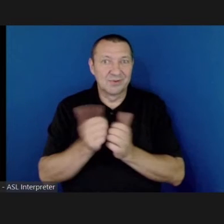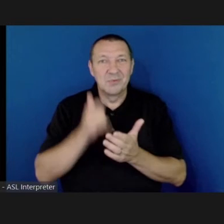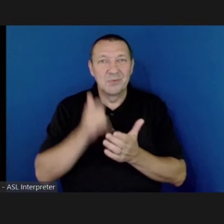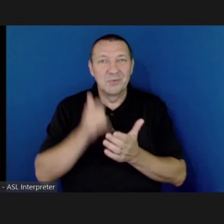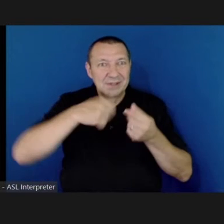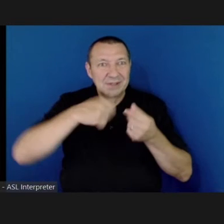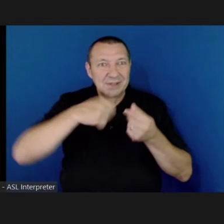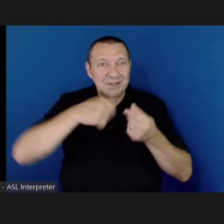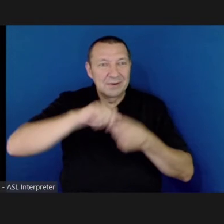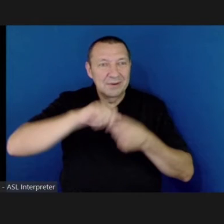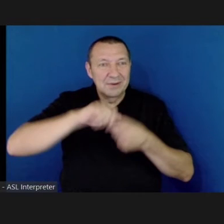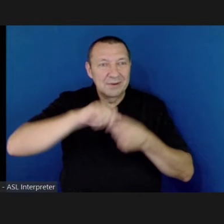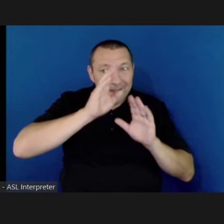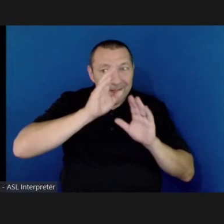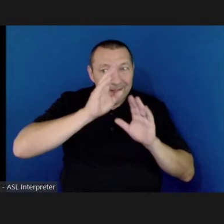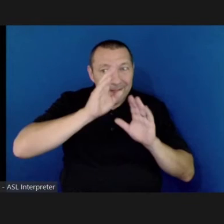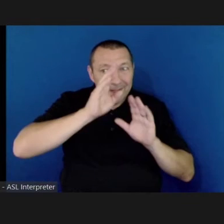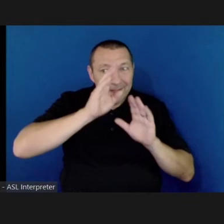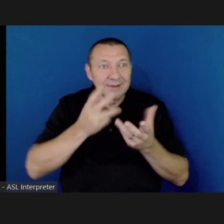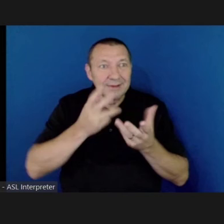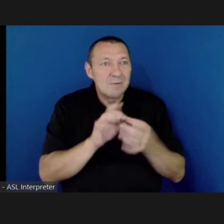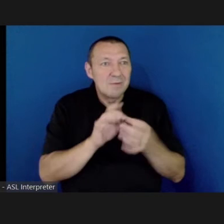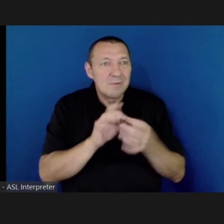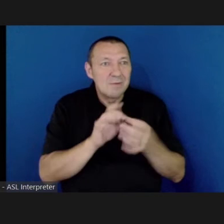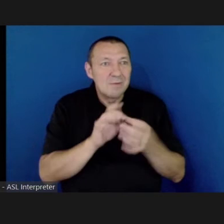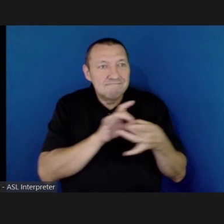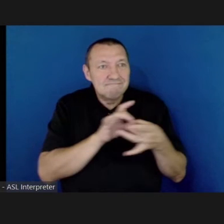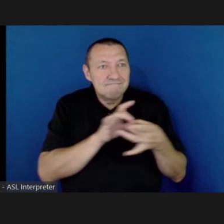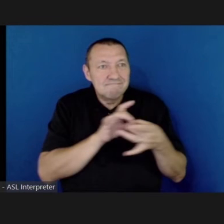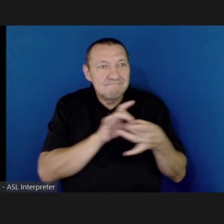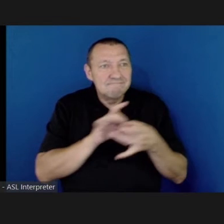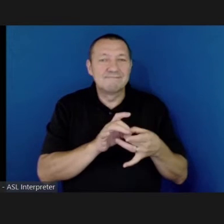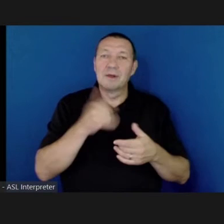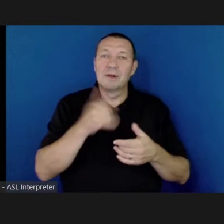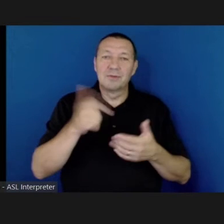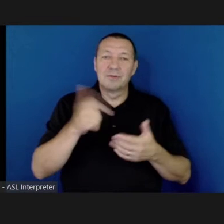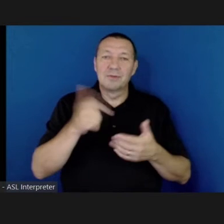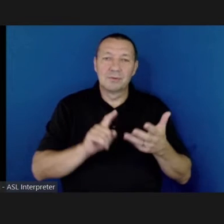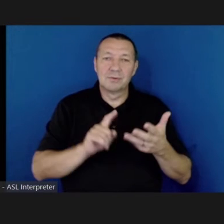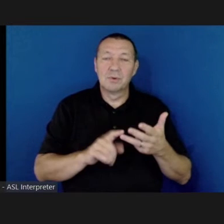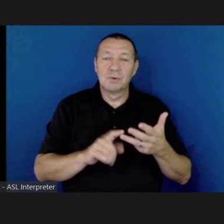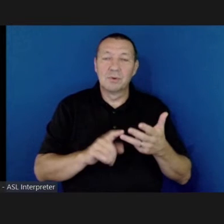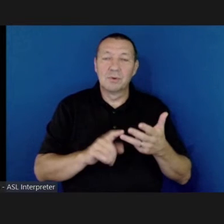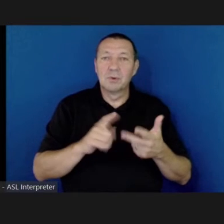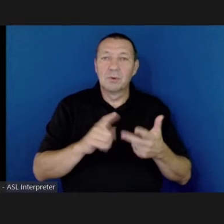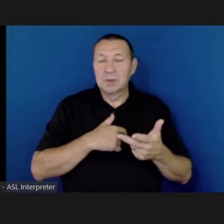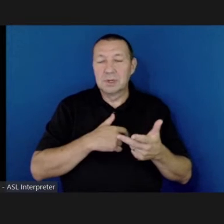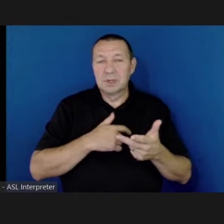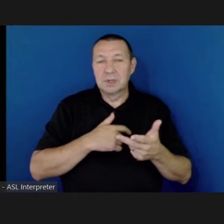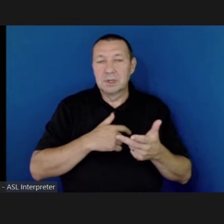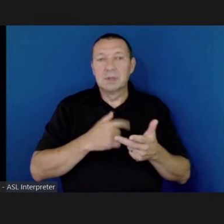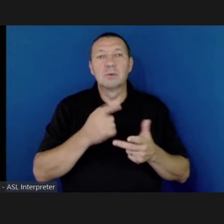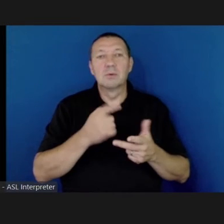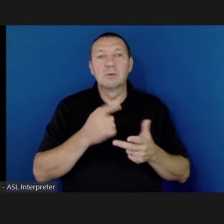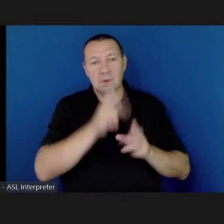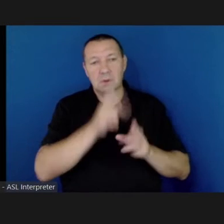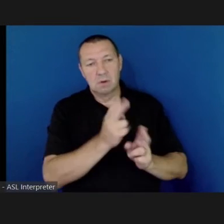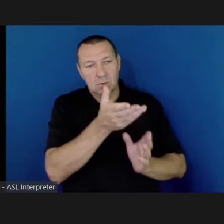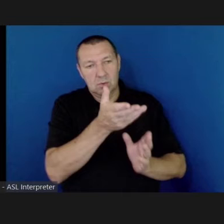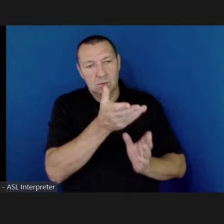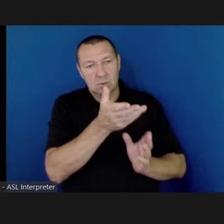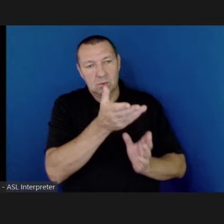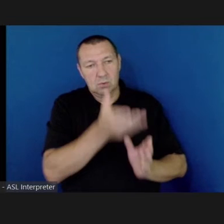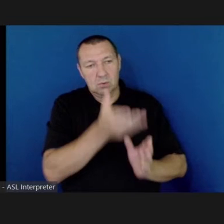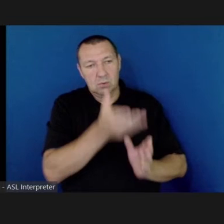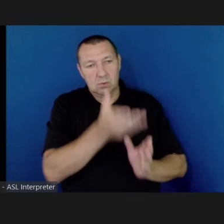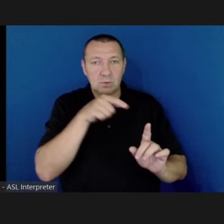to know one another more. And then finally, we recognize women who have been associated with the